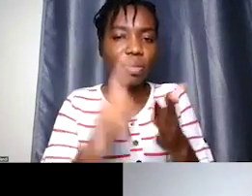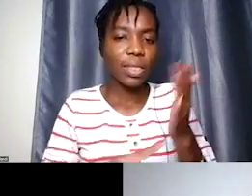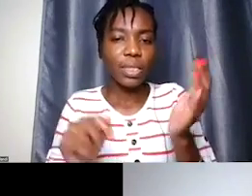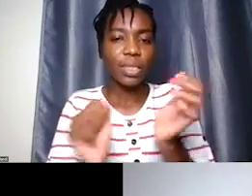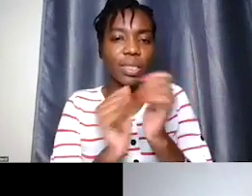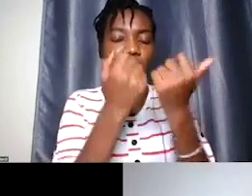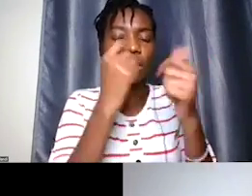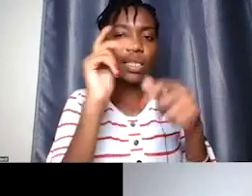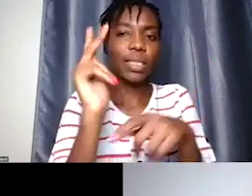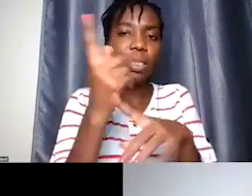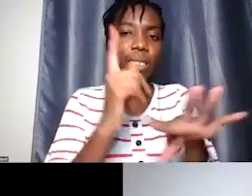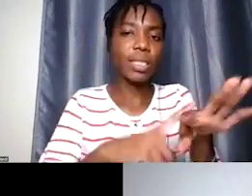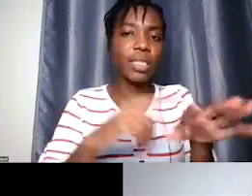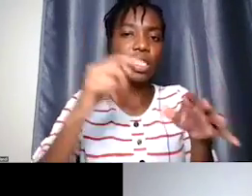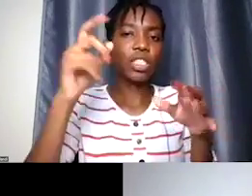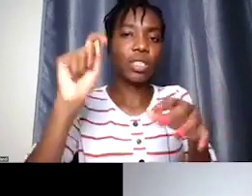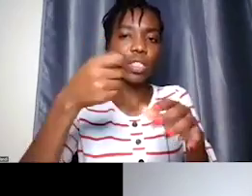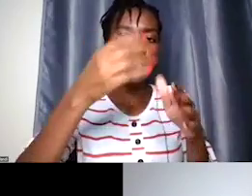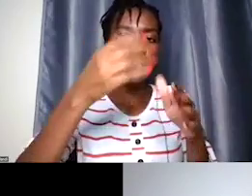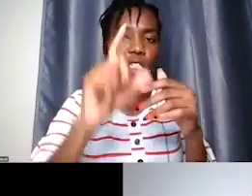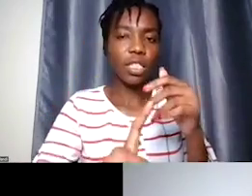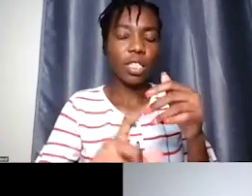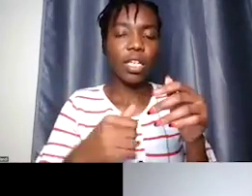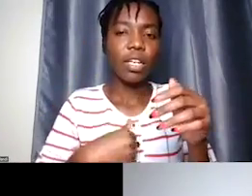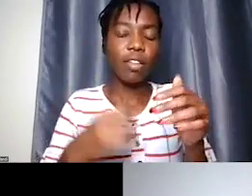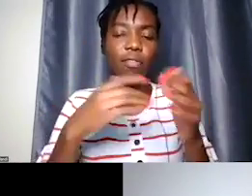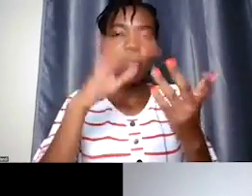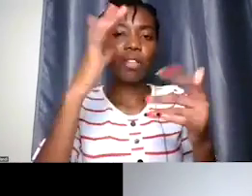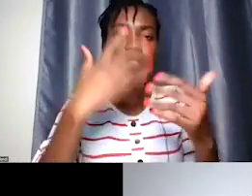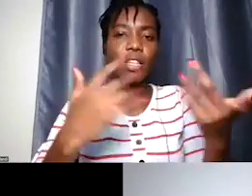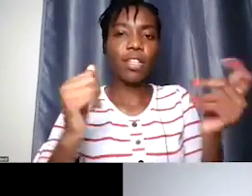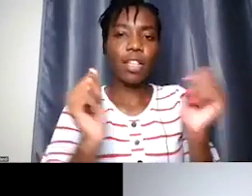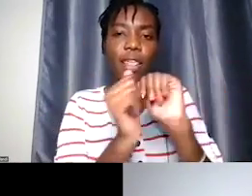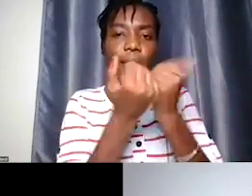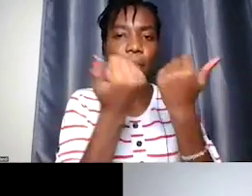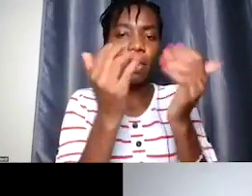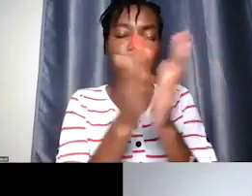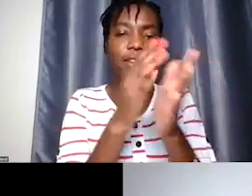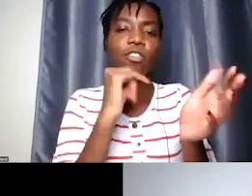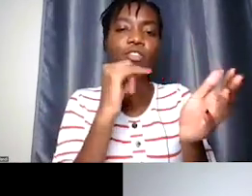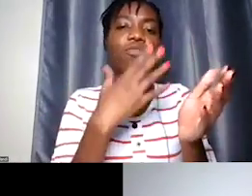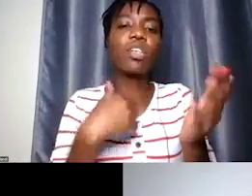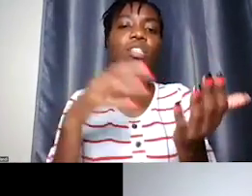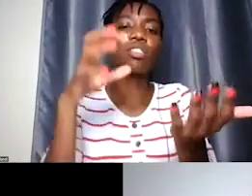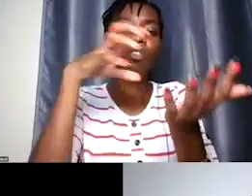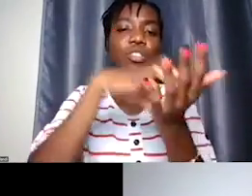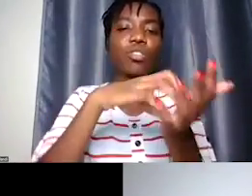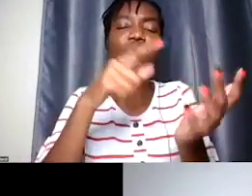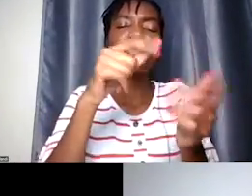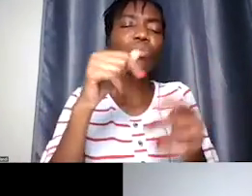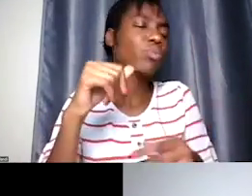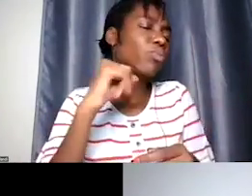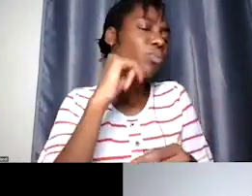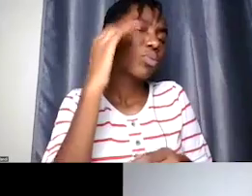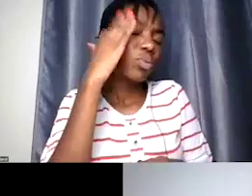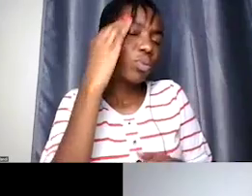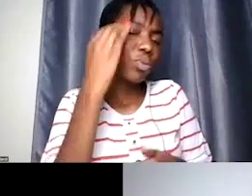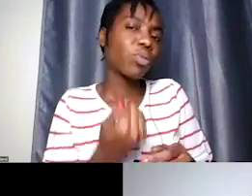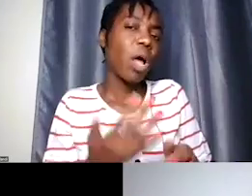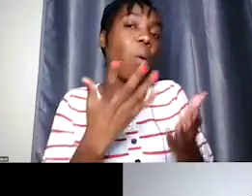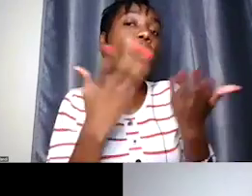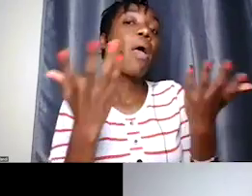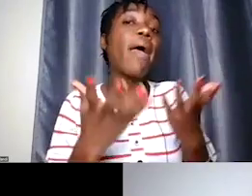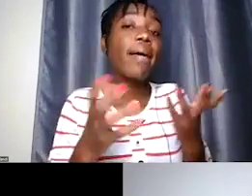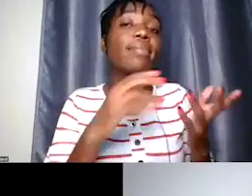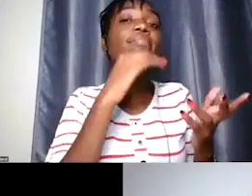a lot of incest and many other things that happened. You do not want a situation you don't know where your daughter is, and not only even daughters, even